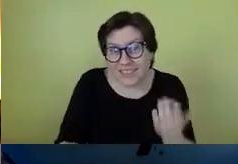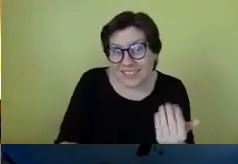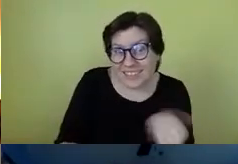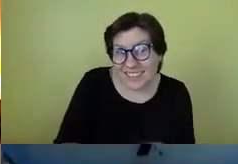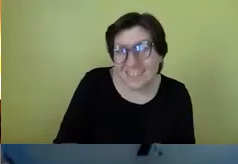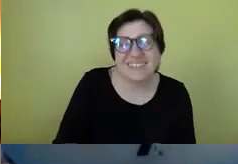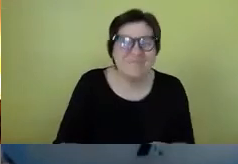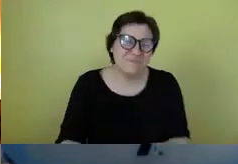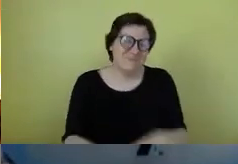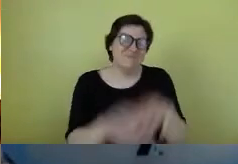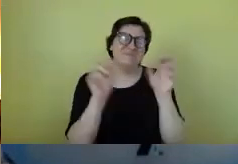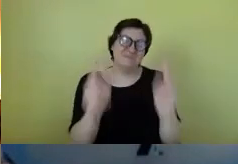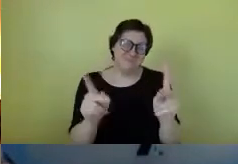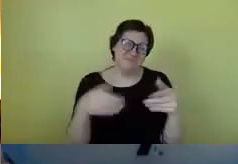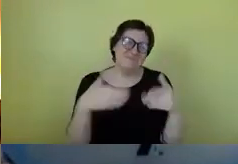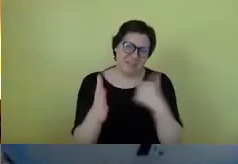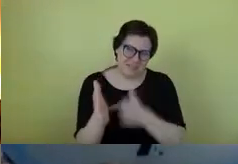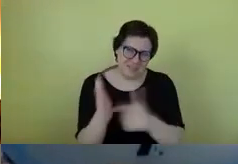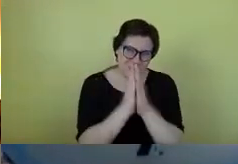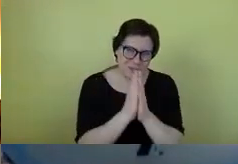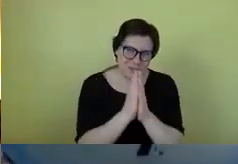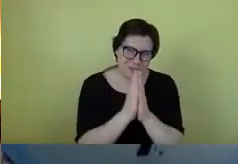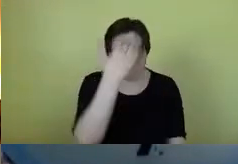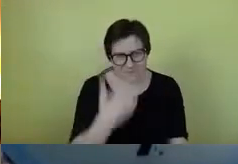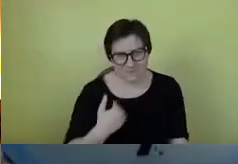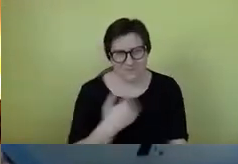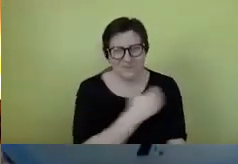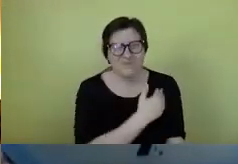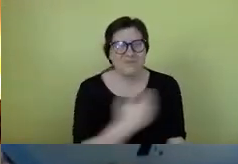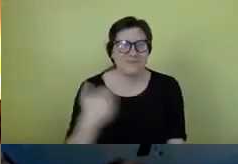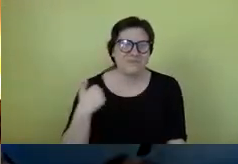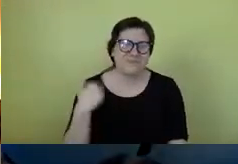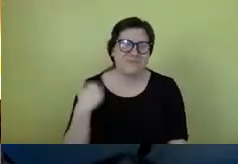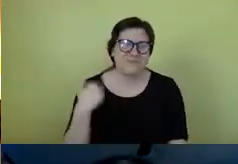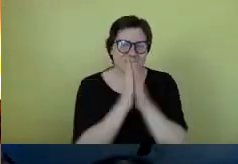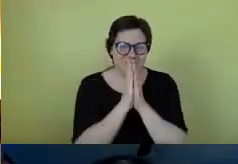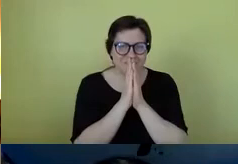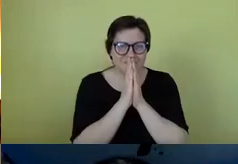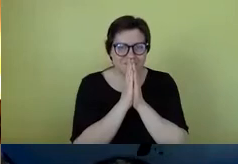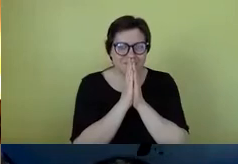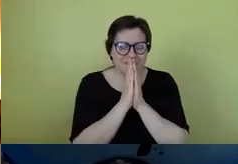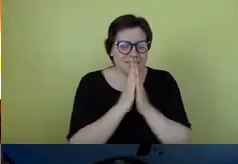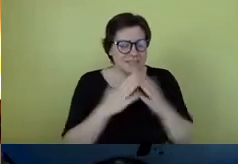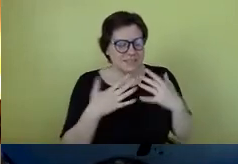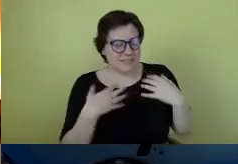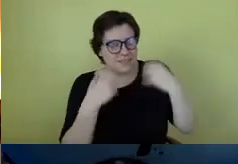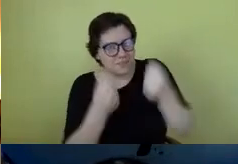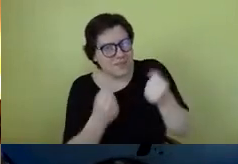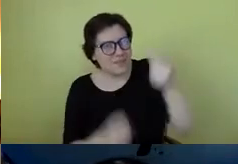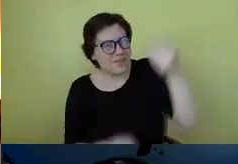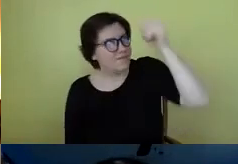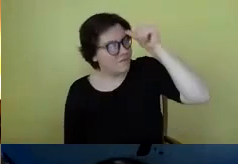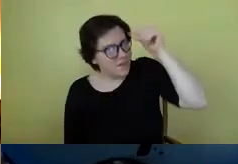Okay, let us pray. In the name of the Father and of the Son and of the Holy Spirit. Almighty Father,